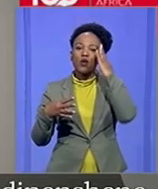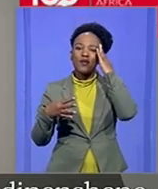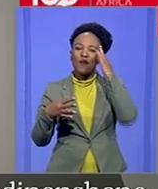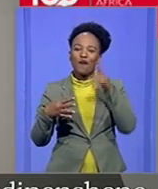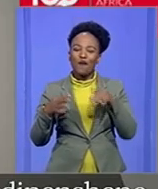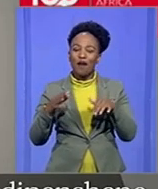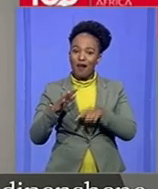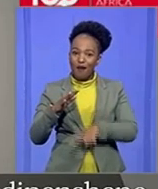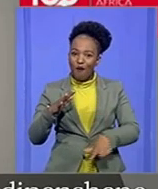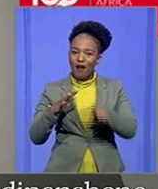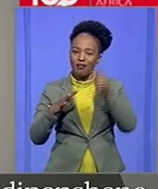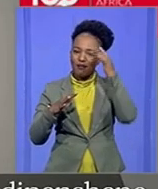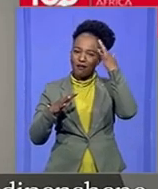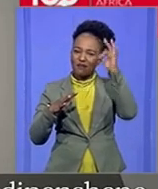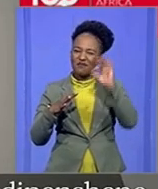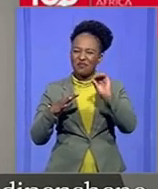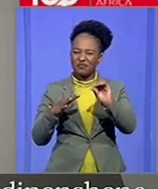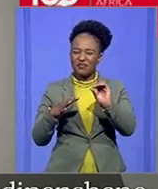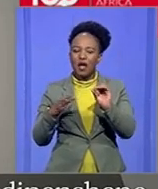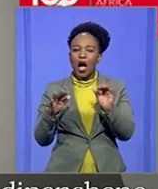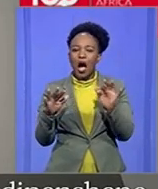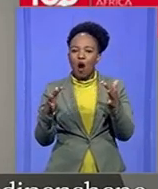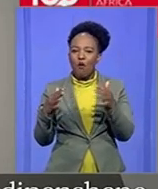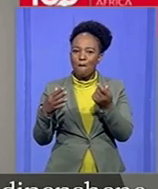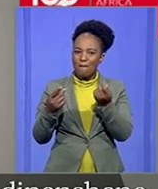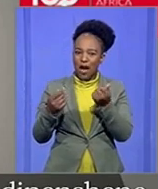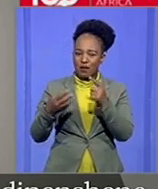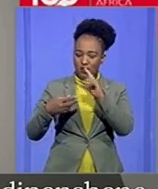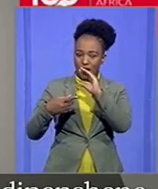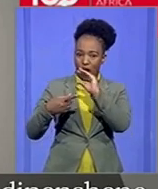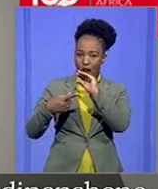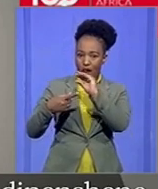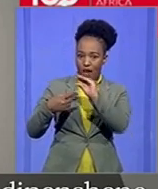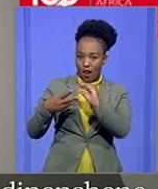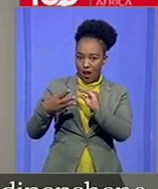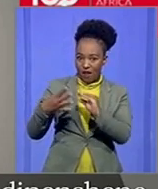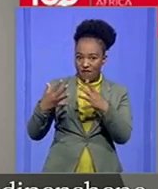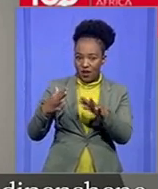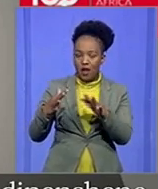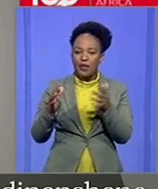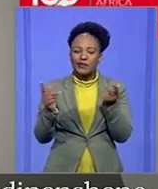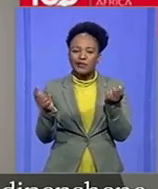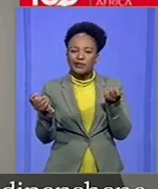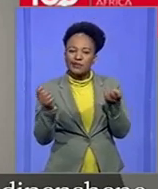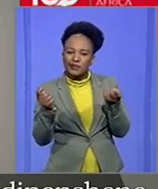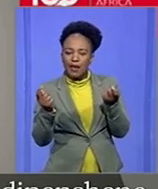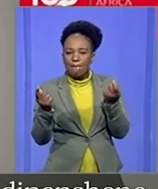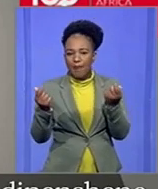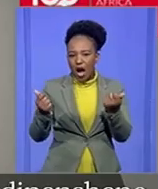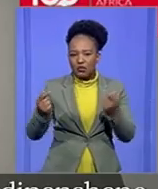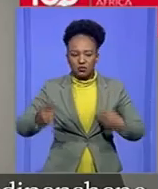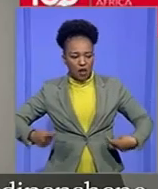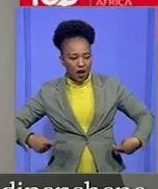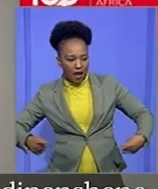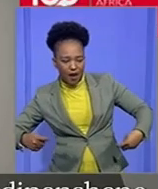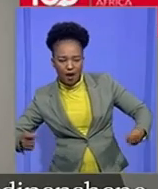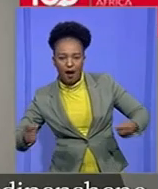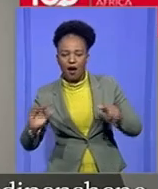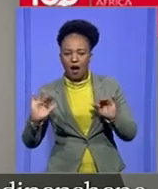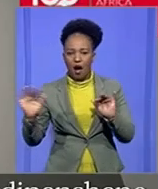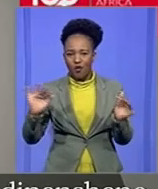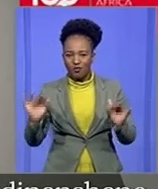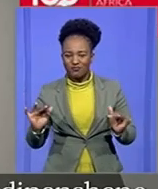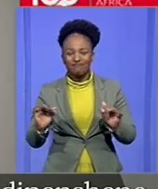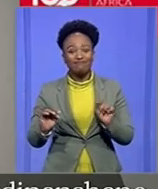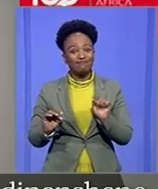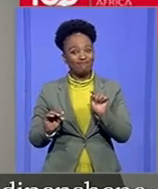them. There's, issues of poor governance, maladministration, and that in effect is the most contributor, I would